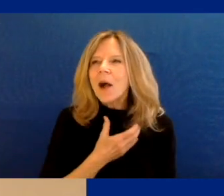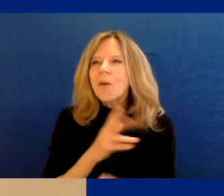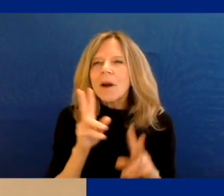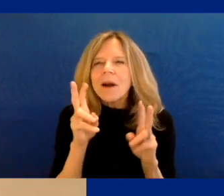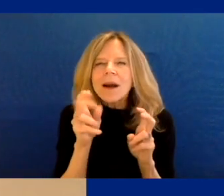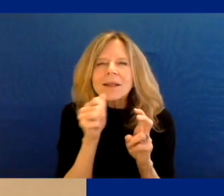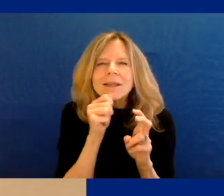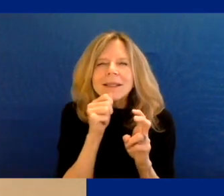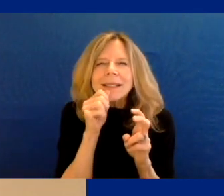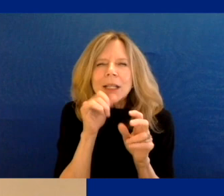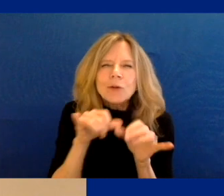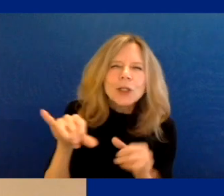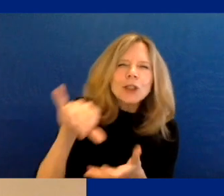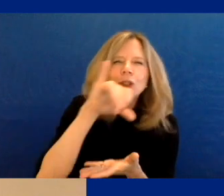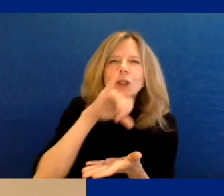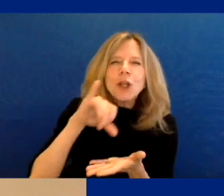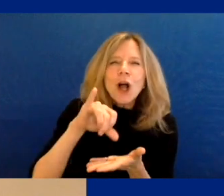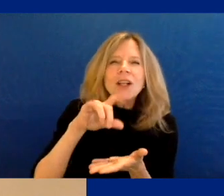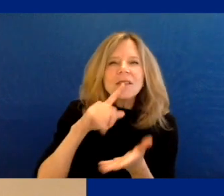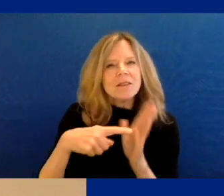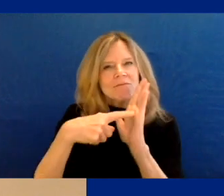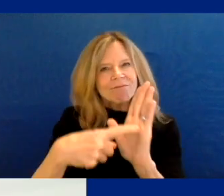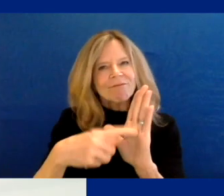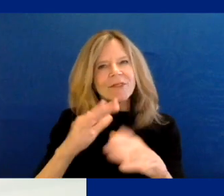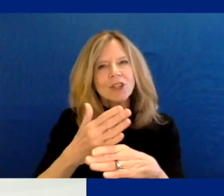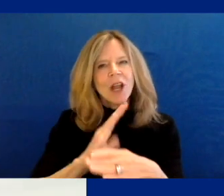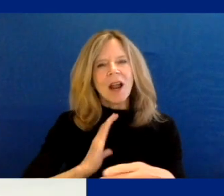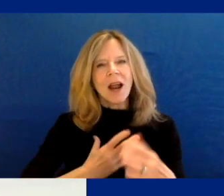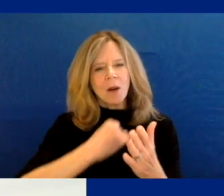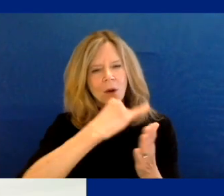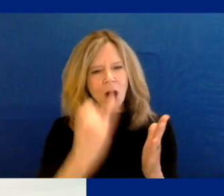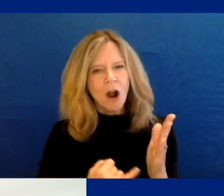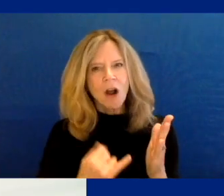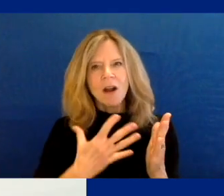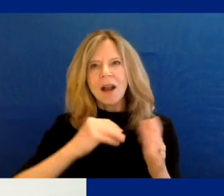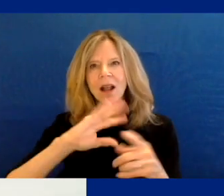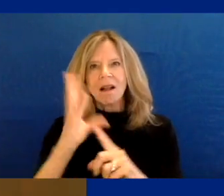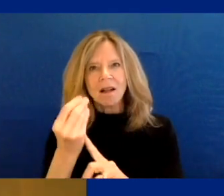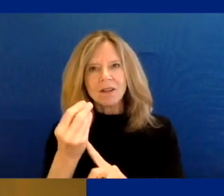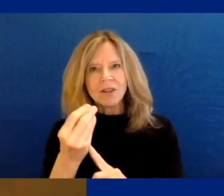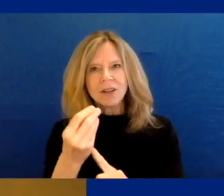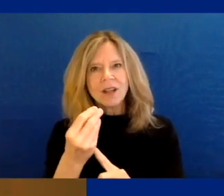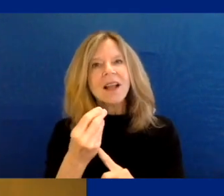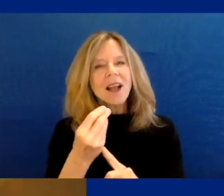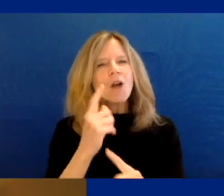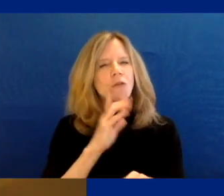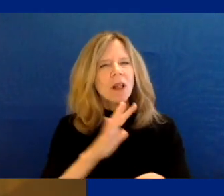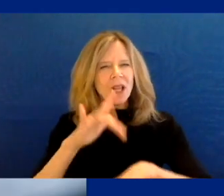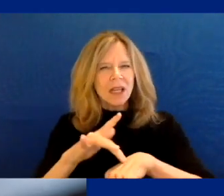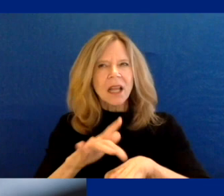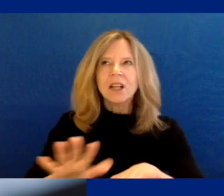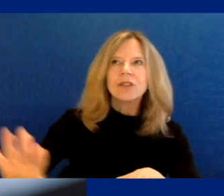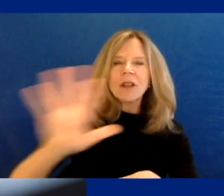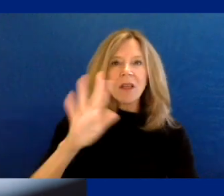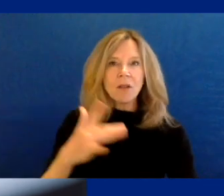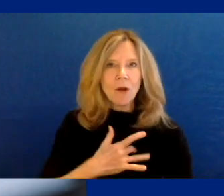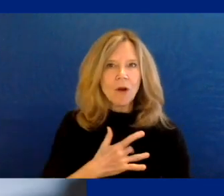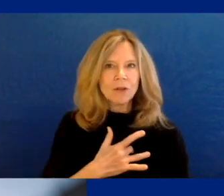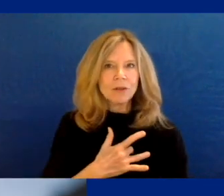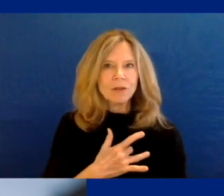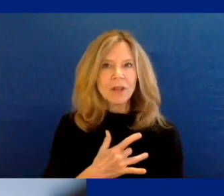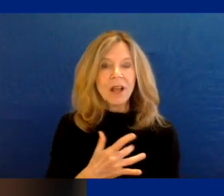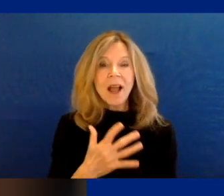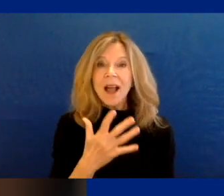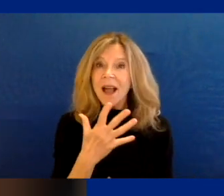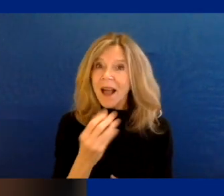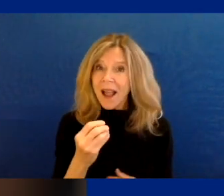is almost like our secret sauce of how we do this work. It's very different when people can feel it on that heart level. And